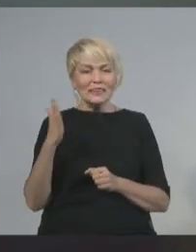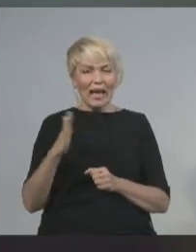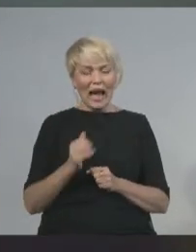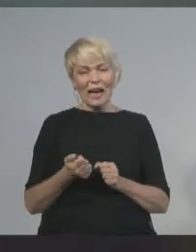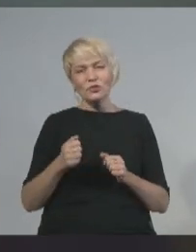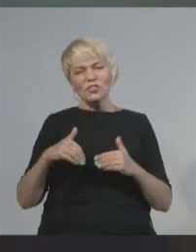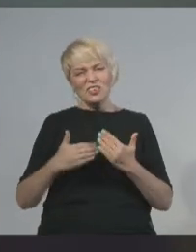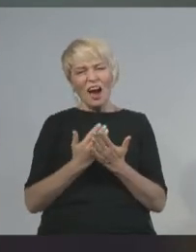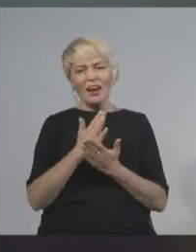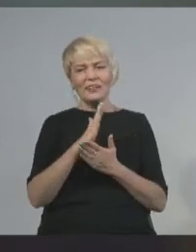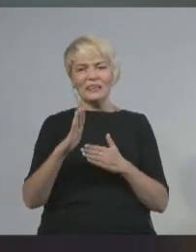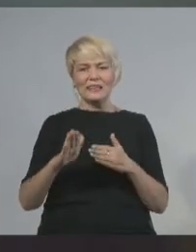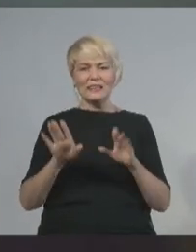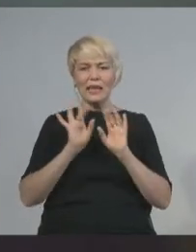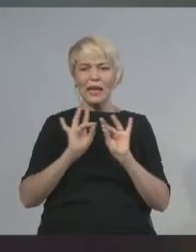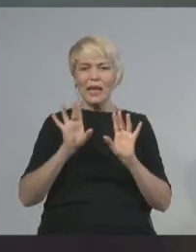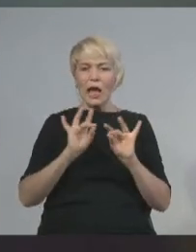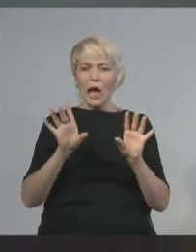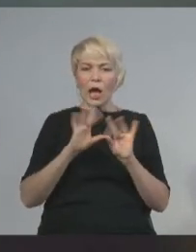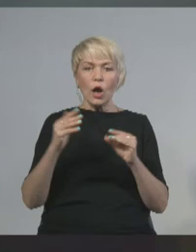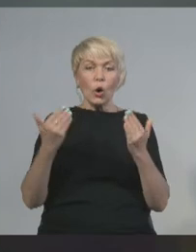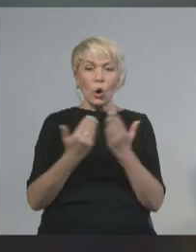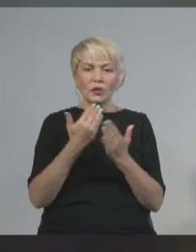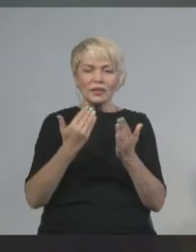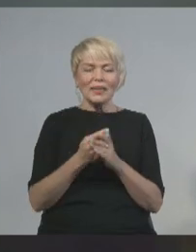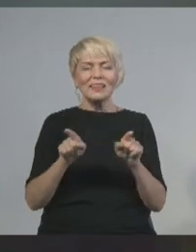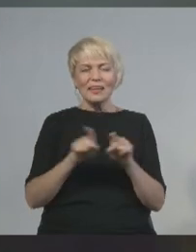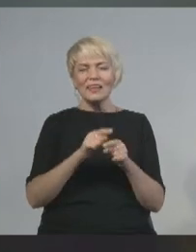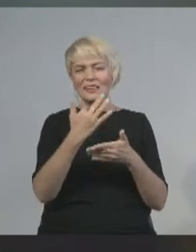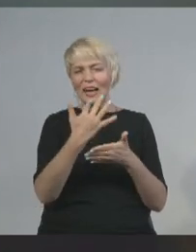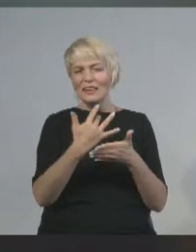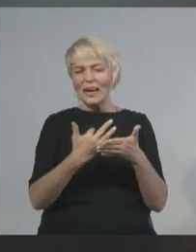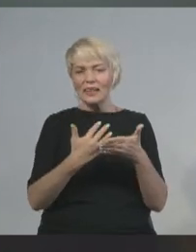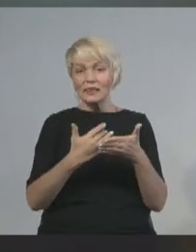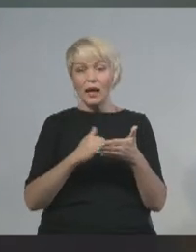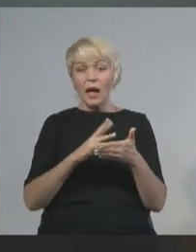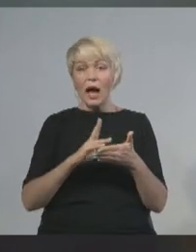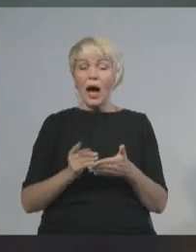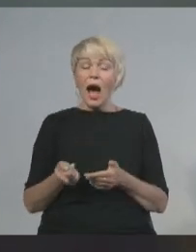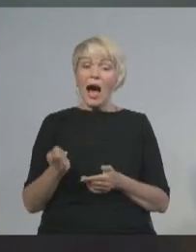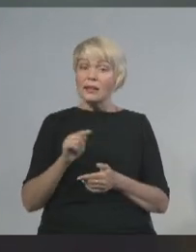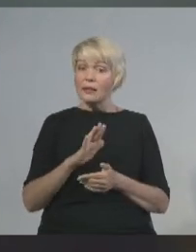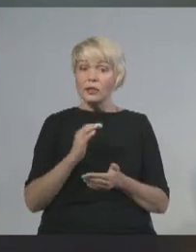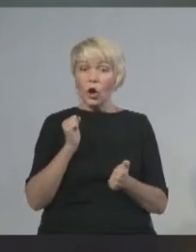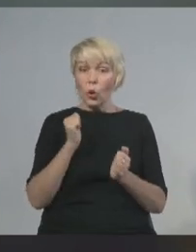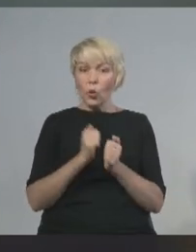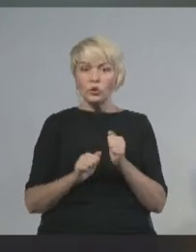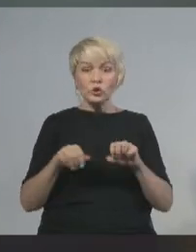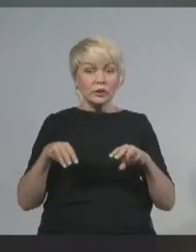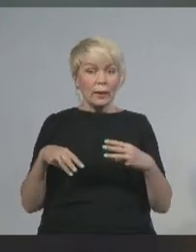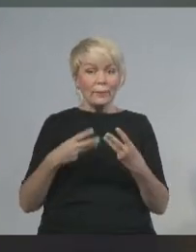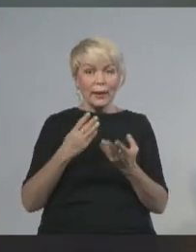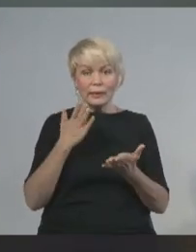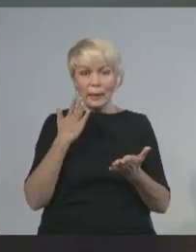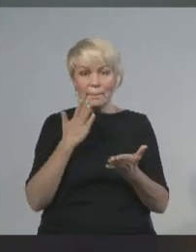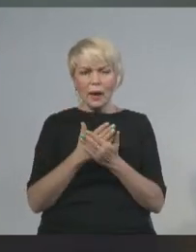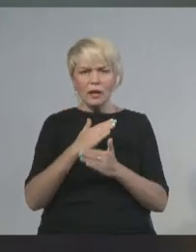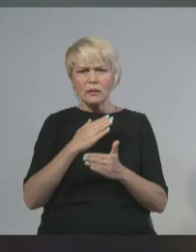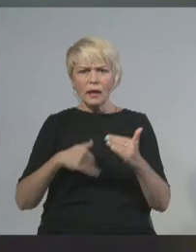but also also because they offer a good quality content but not every media